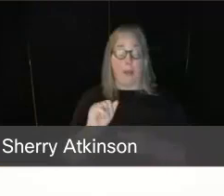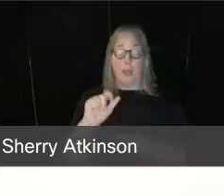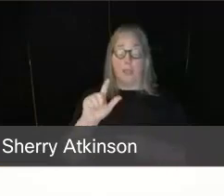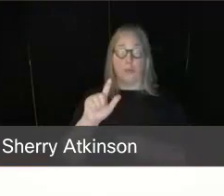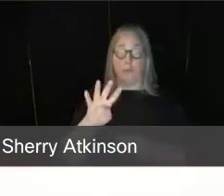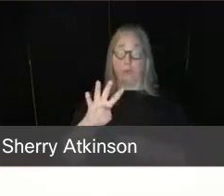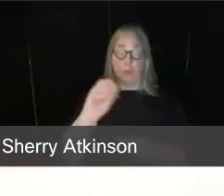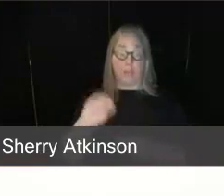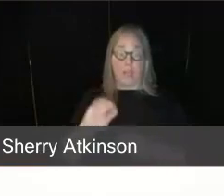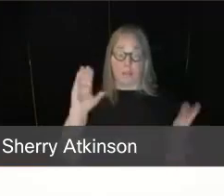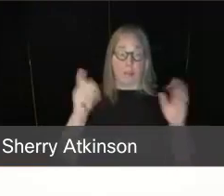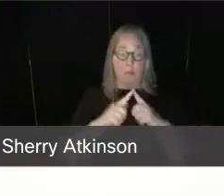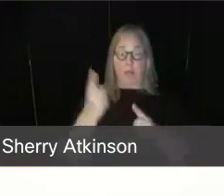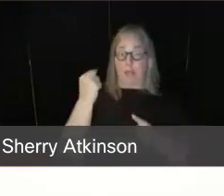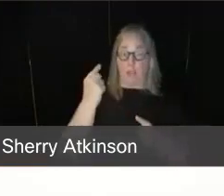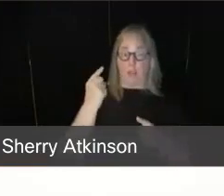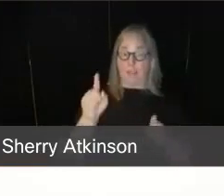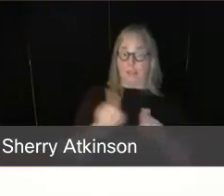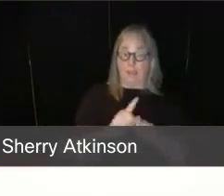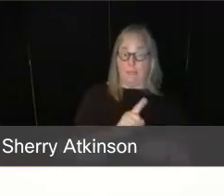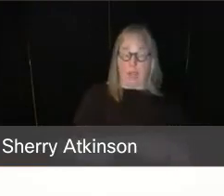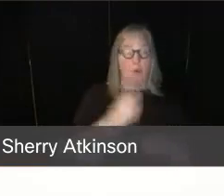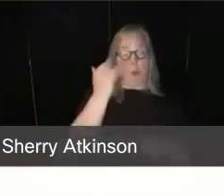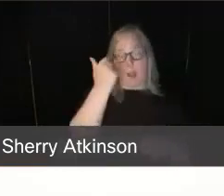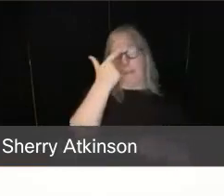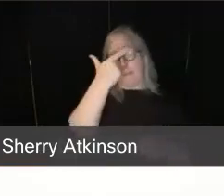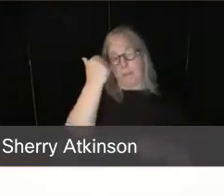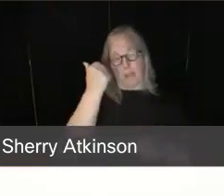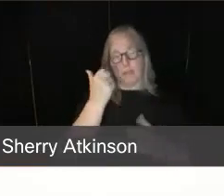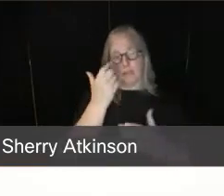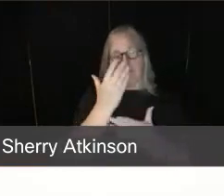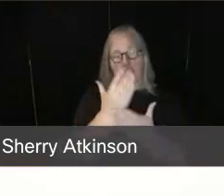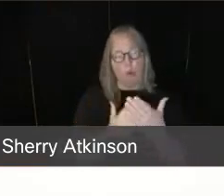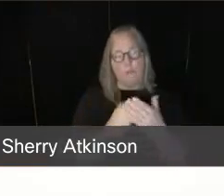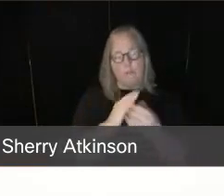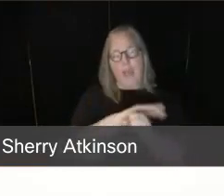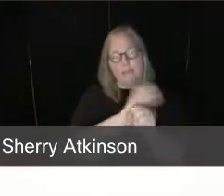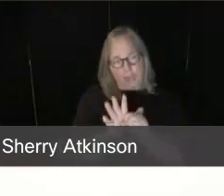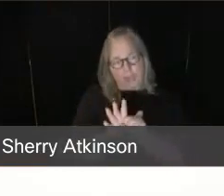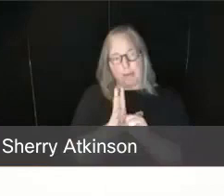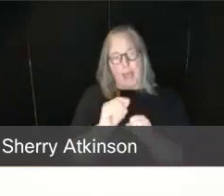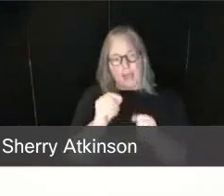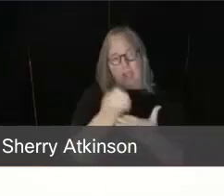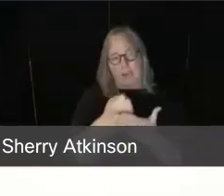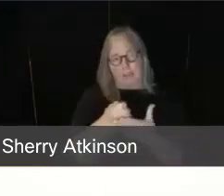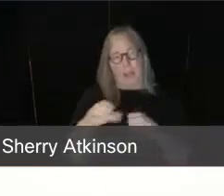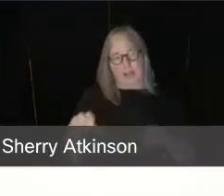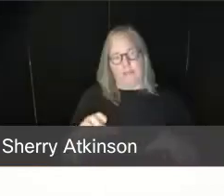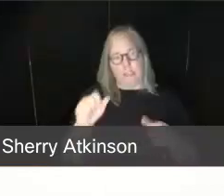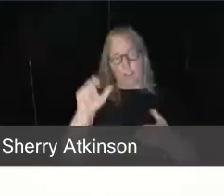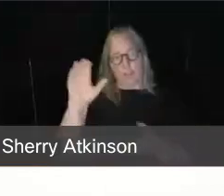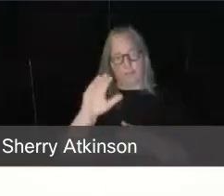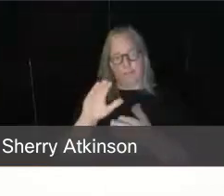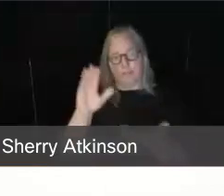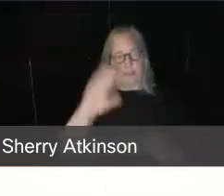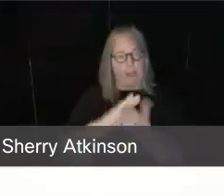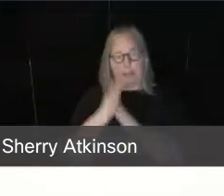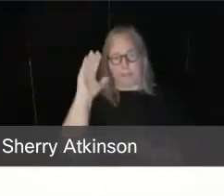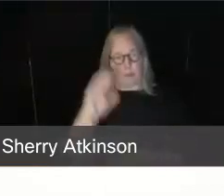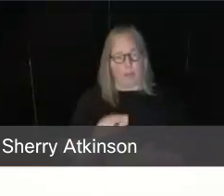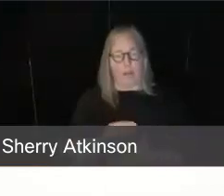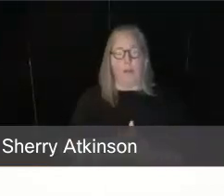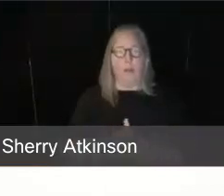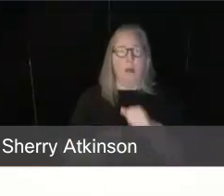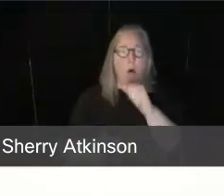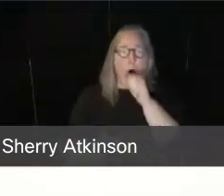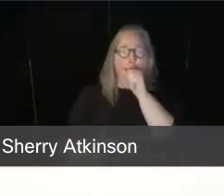partly because of the pandemic and economic activity slowdown. But also going forward in a long-term viewpoint, this together